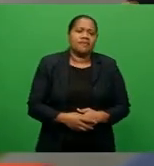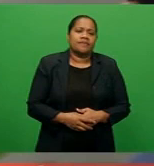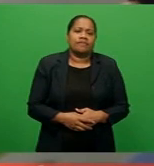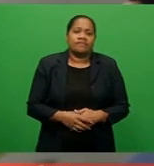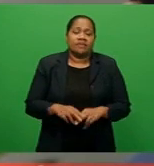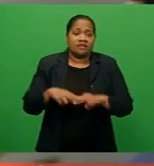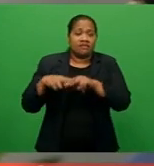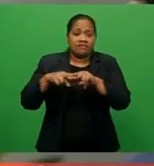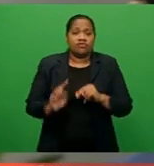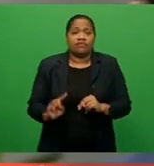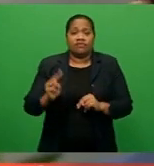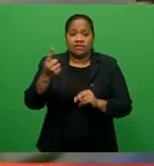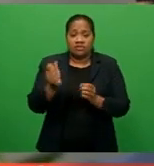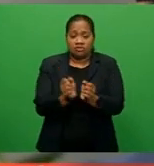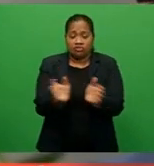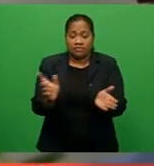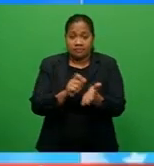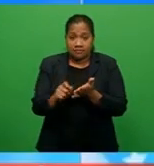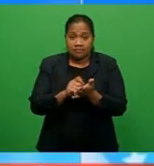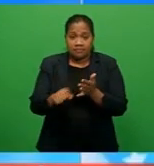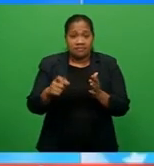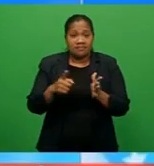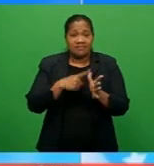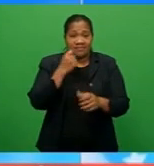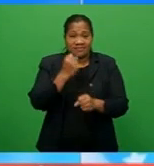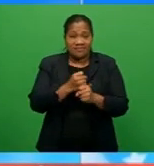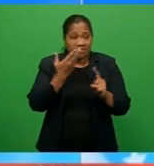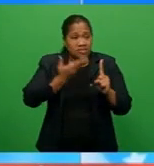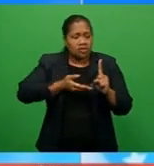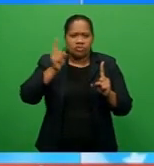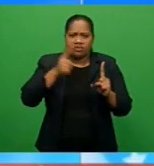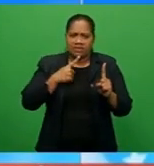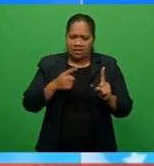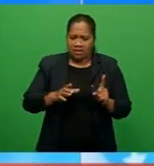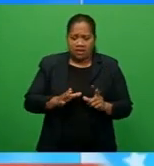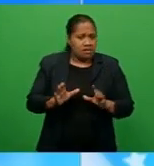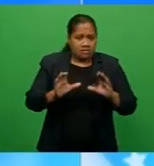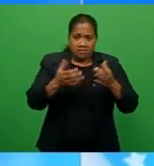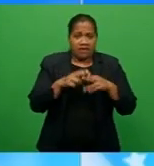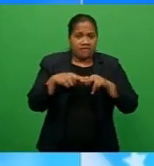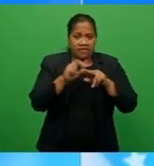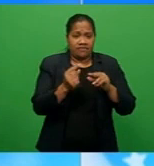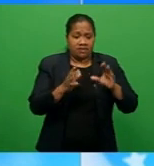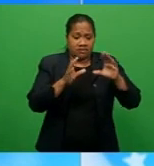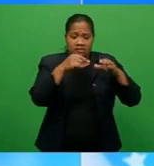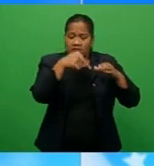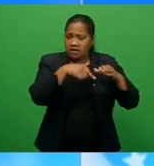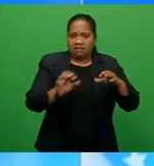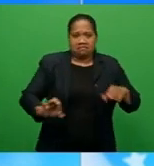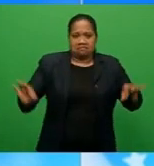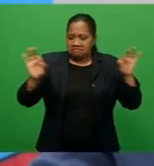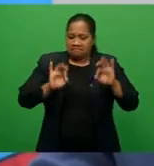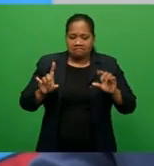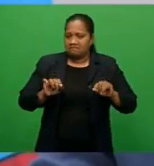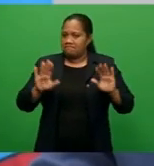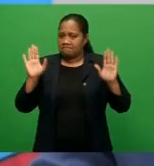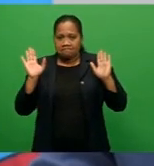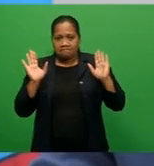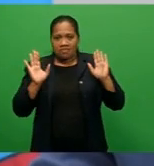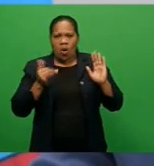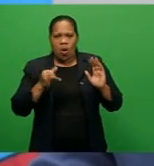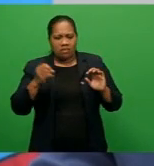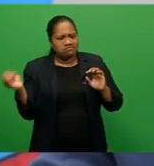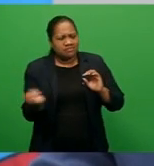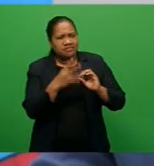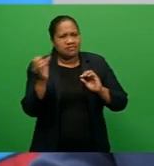General Secretary Aya Sayed Kayum has today clarified the party has nothing to do with Kumar or his posts on Facebook.